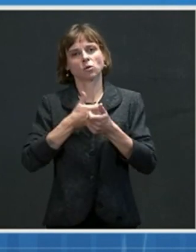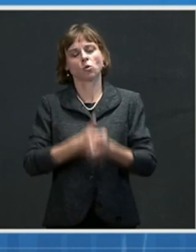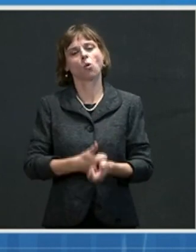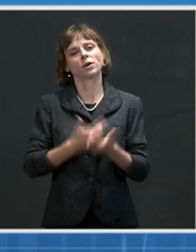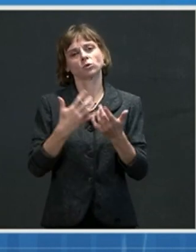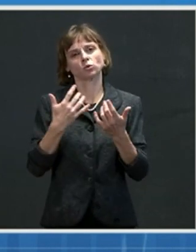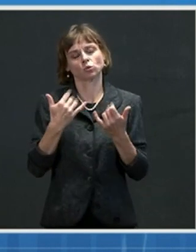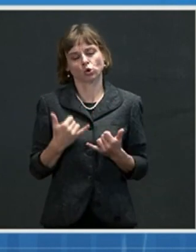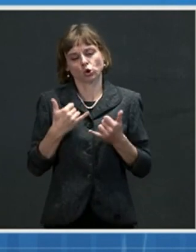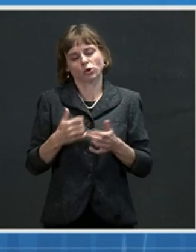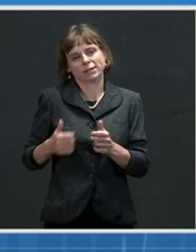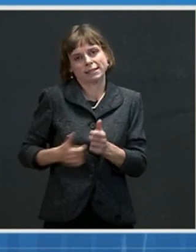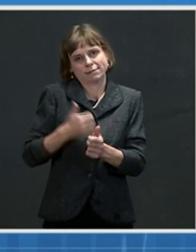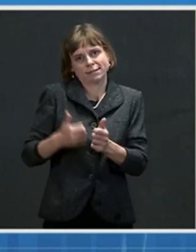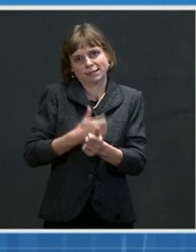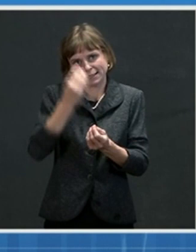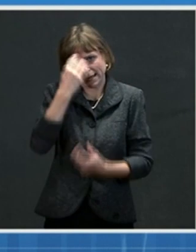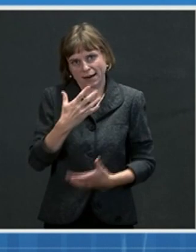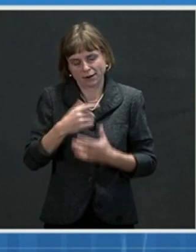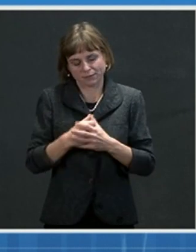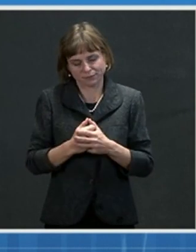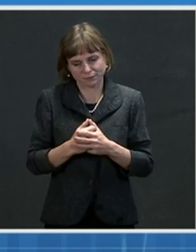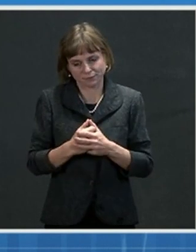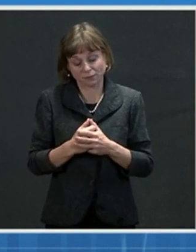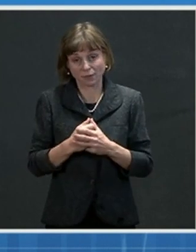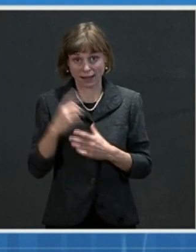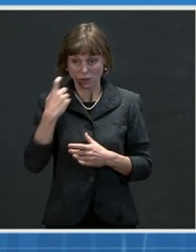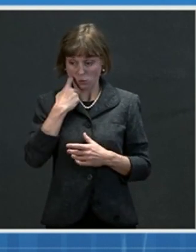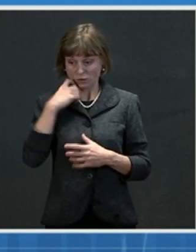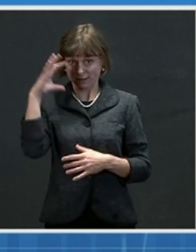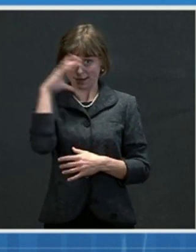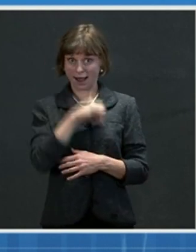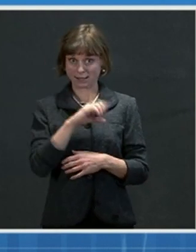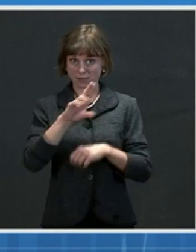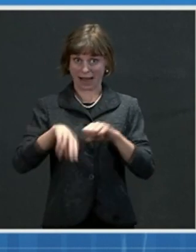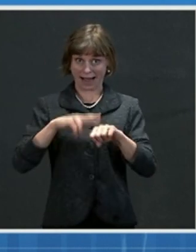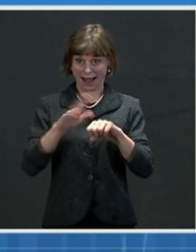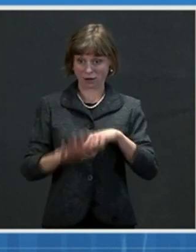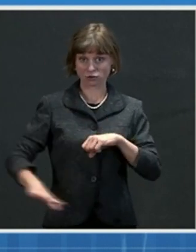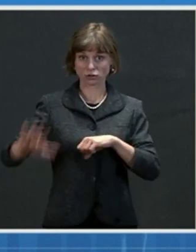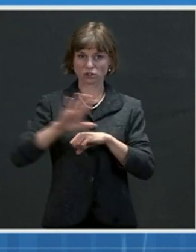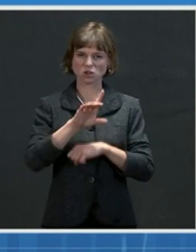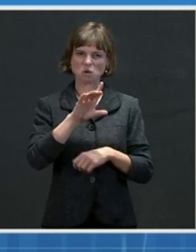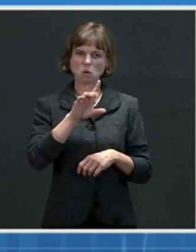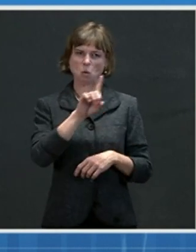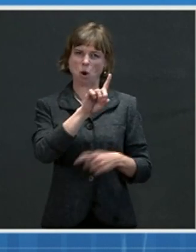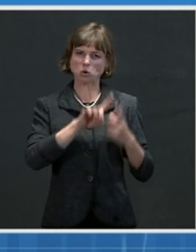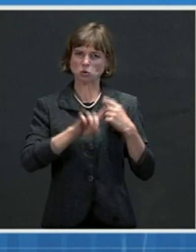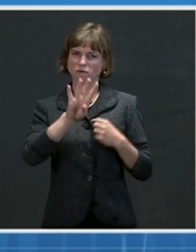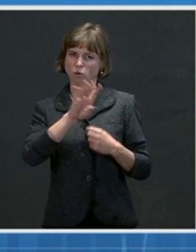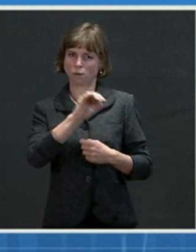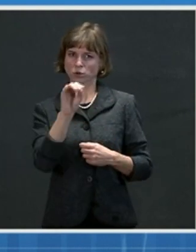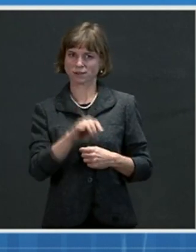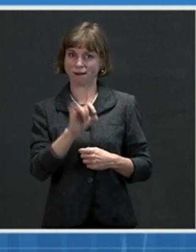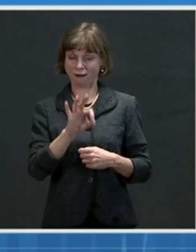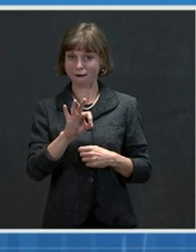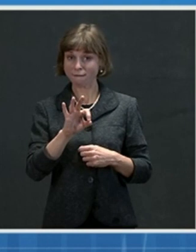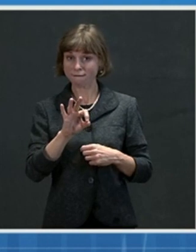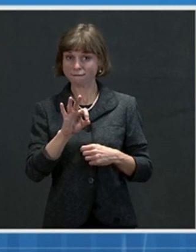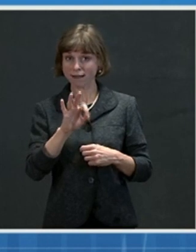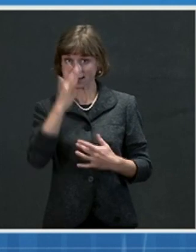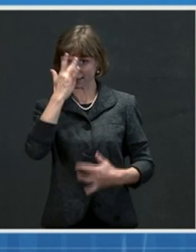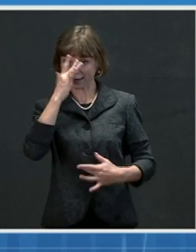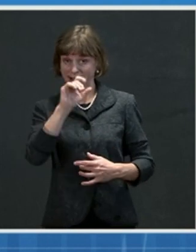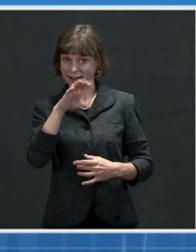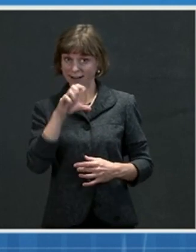sequencing. Our latest estimate nationally is that between 1% and 4% of cases in the United States are due